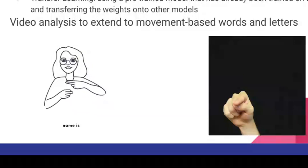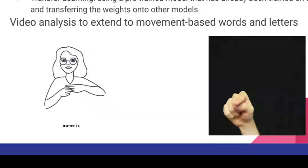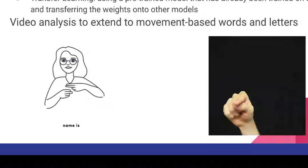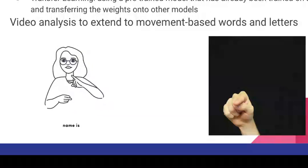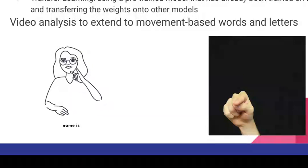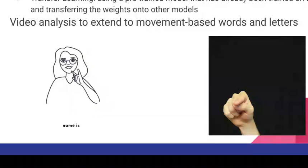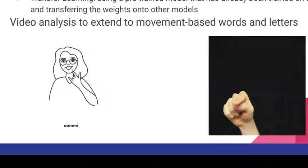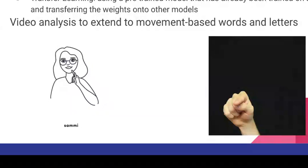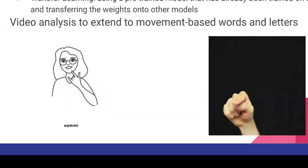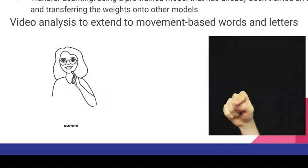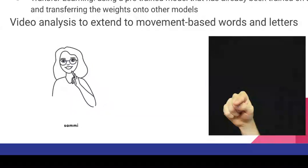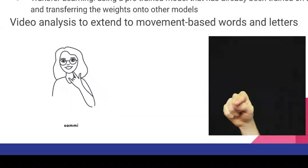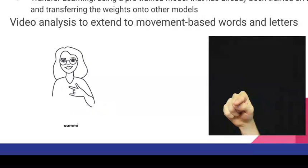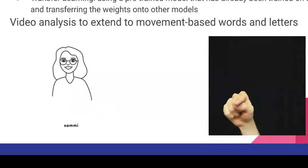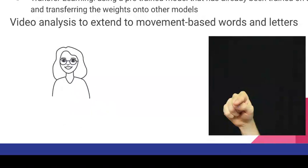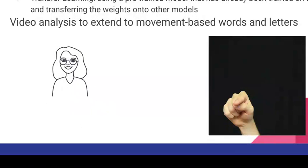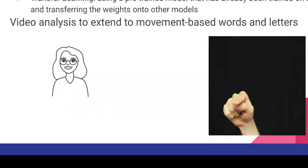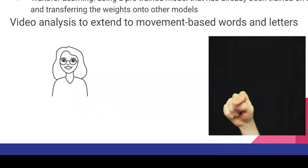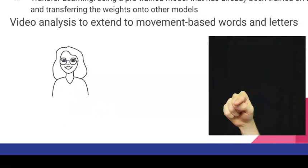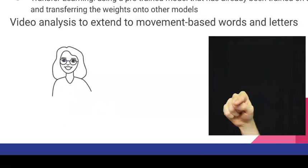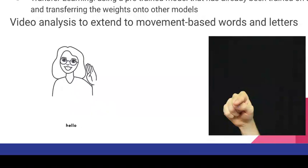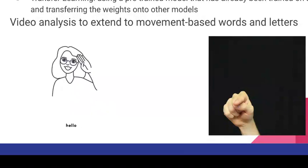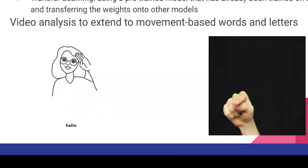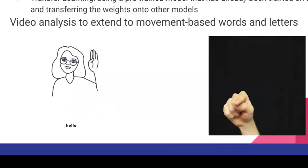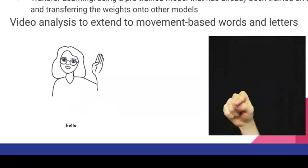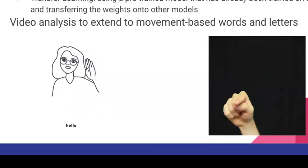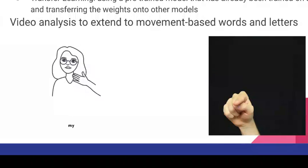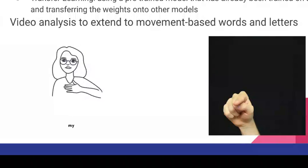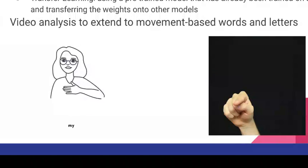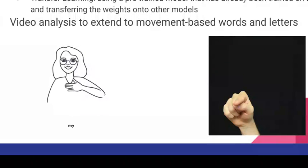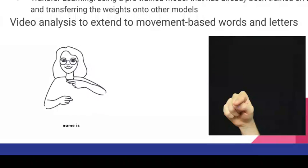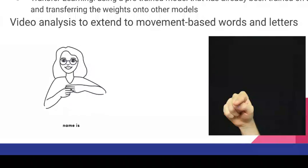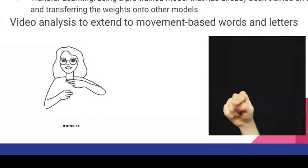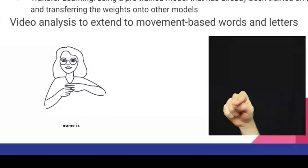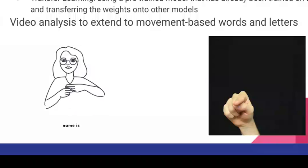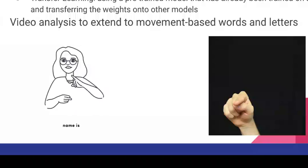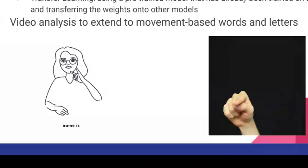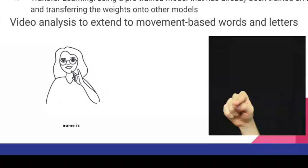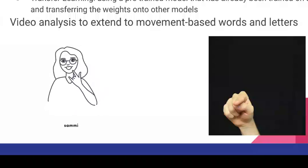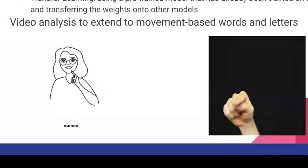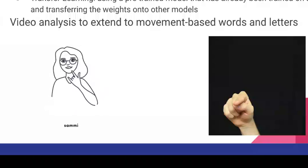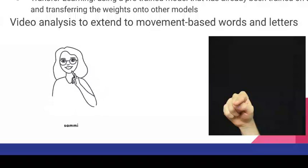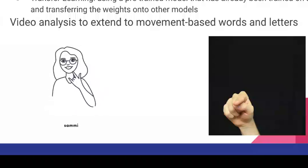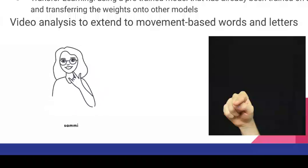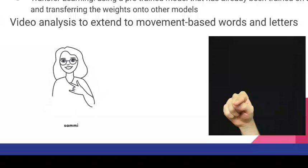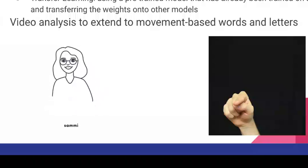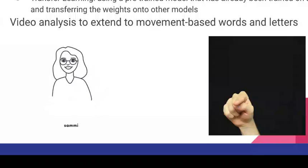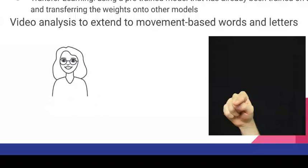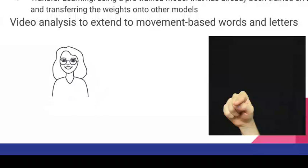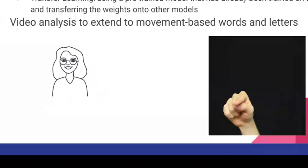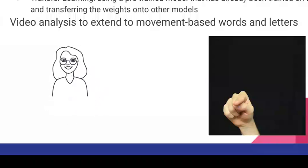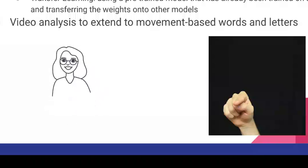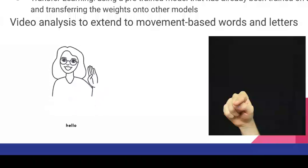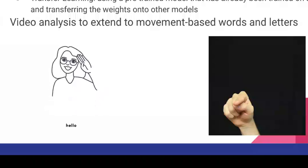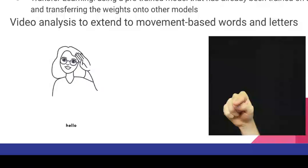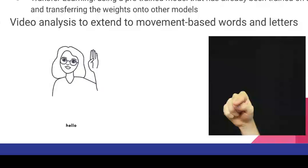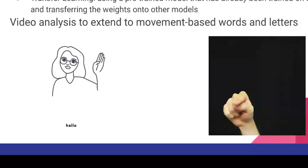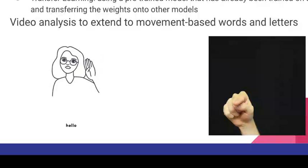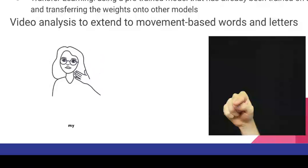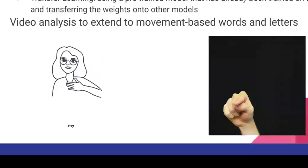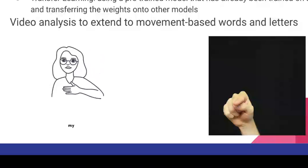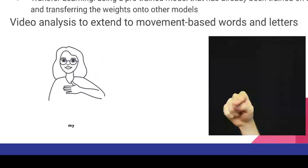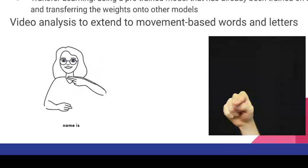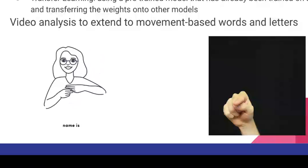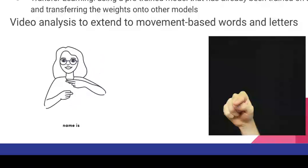lot more research and require a lot more time and effort, definitely, and computational power is video